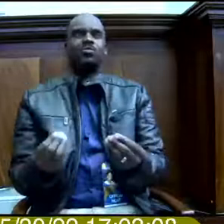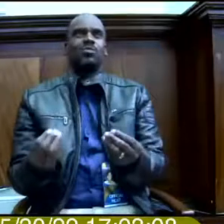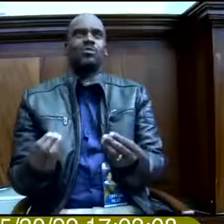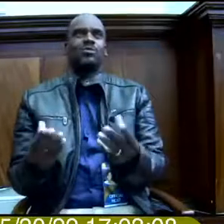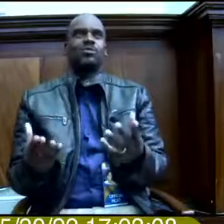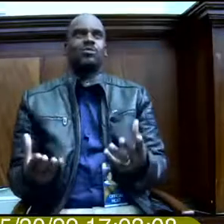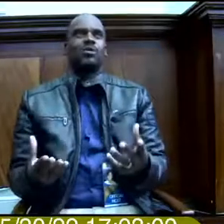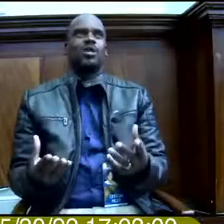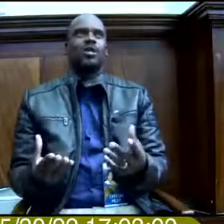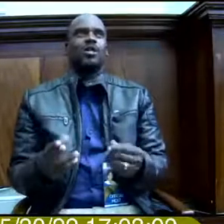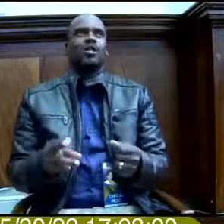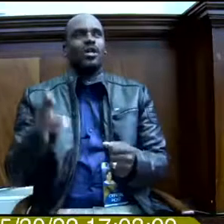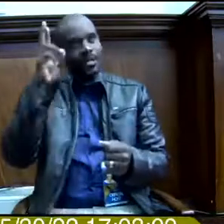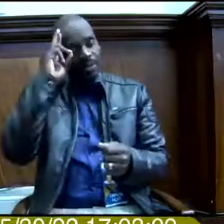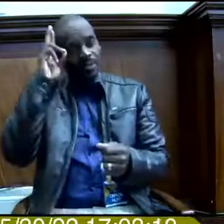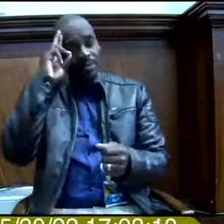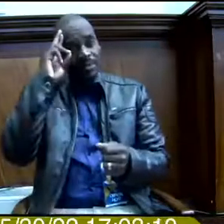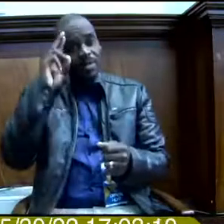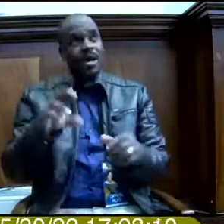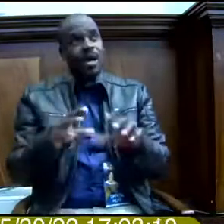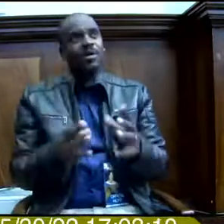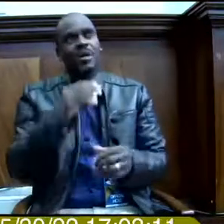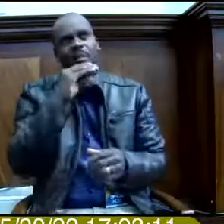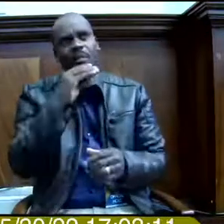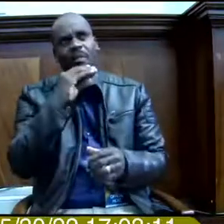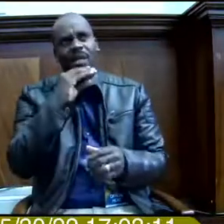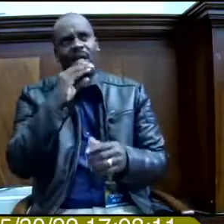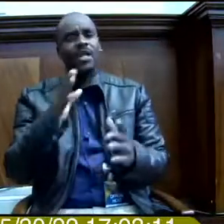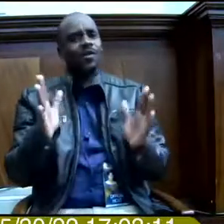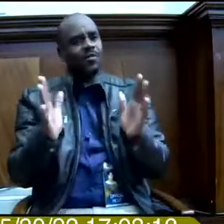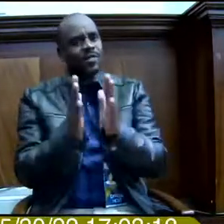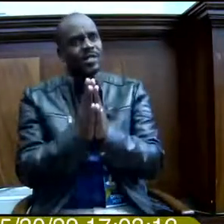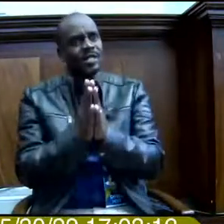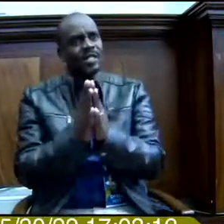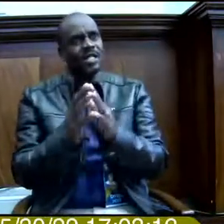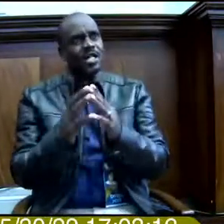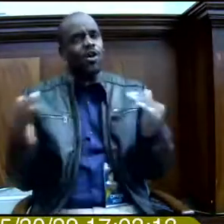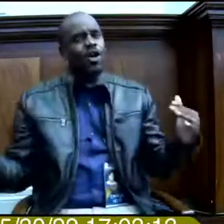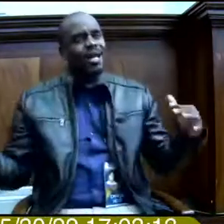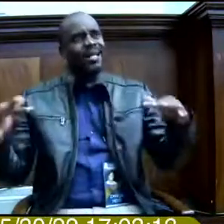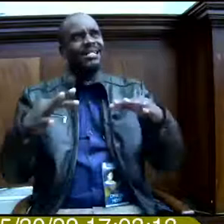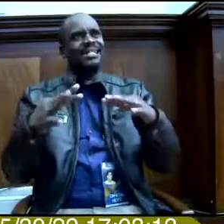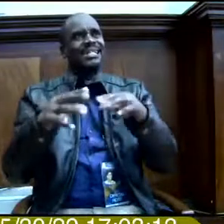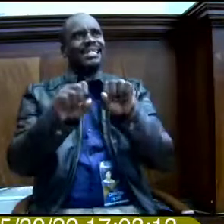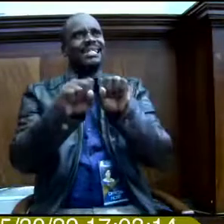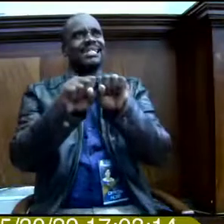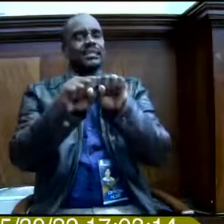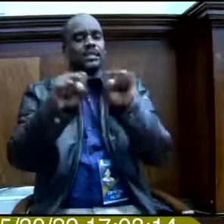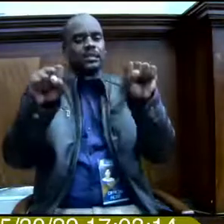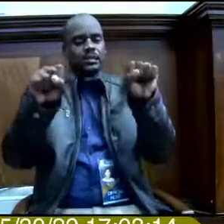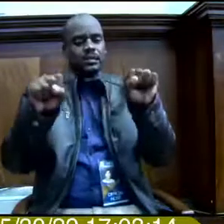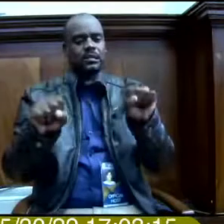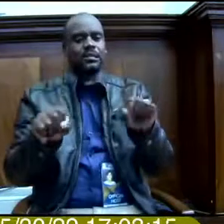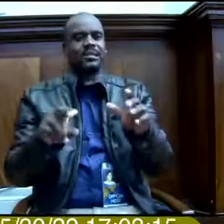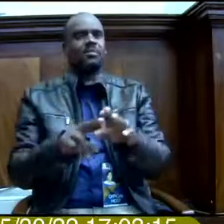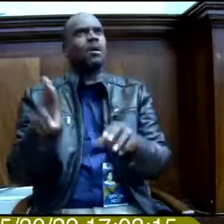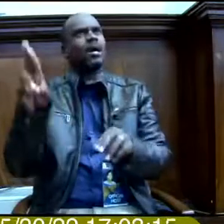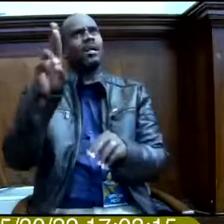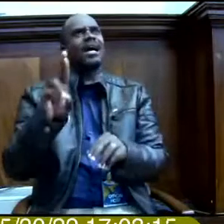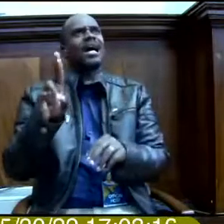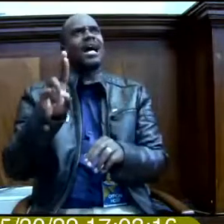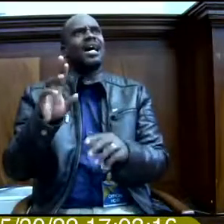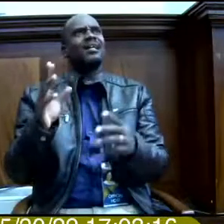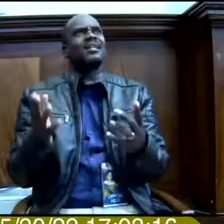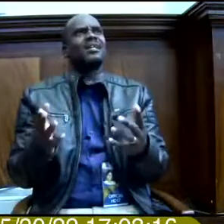in the world will remember how lenin overtamed the terrorist system in russia i mean in the in